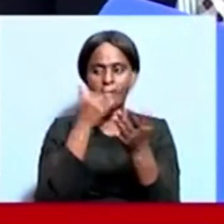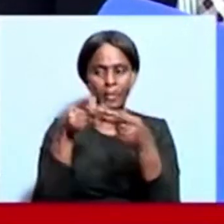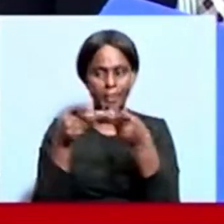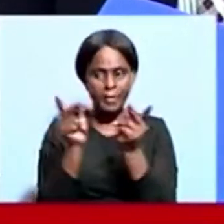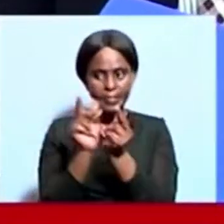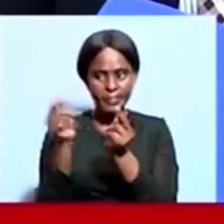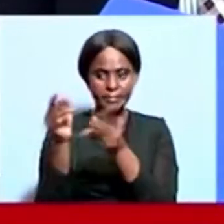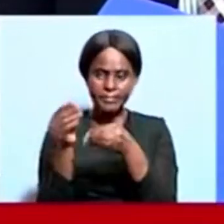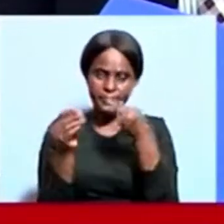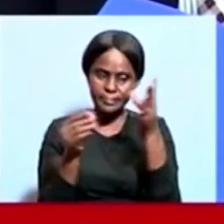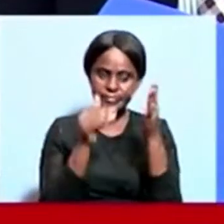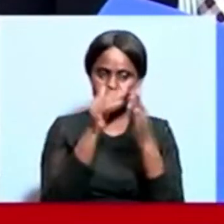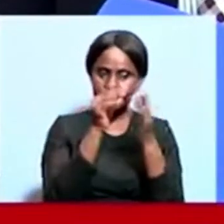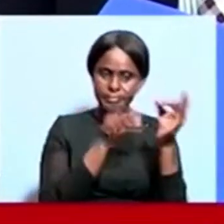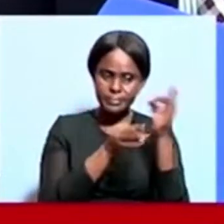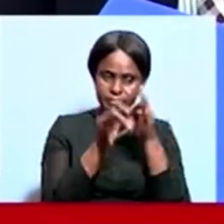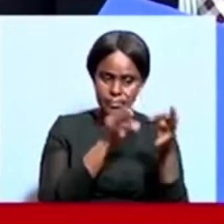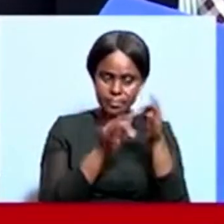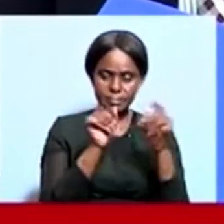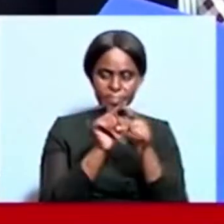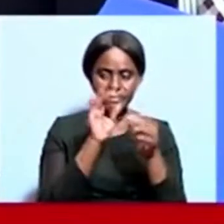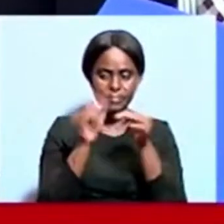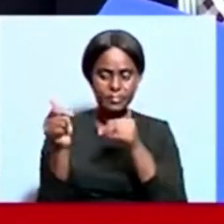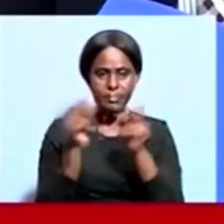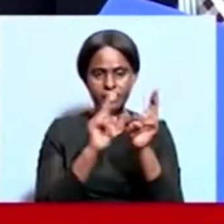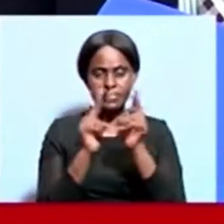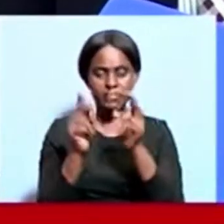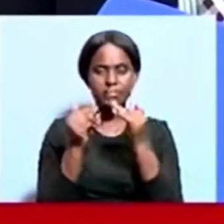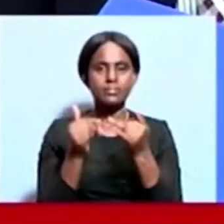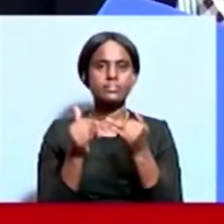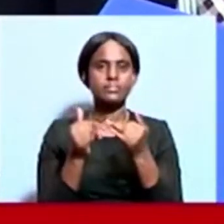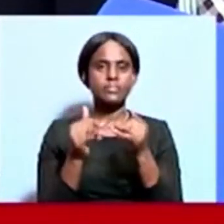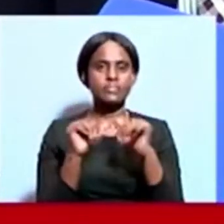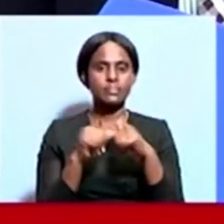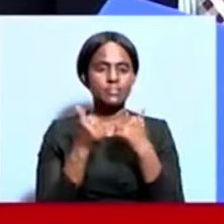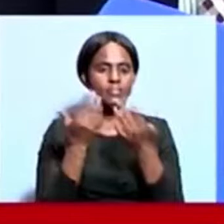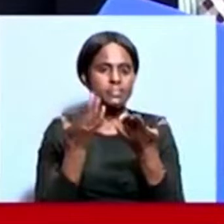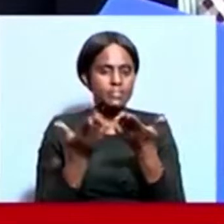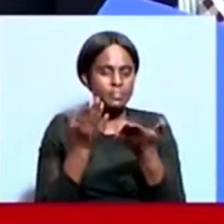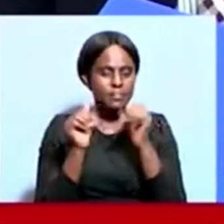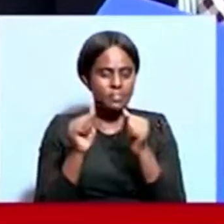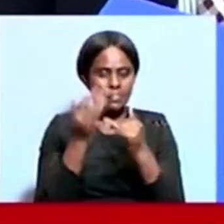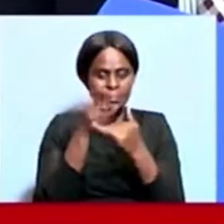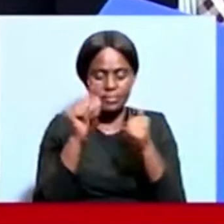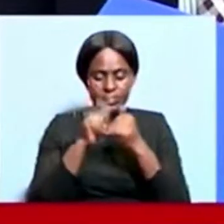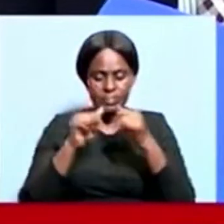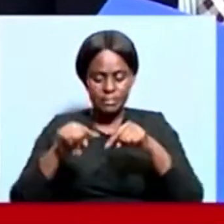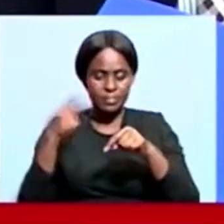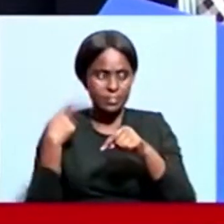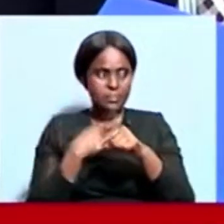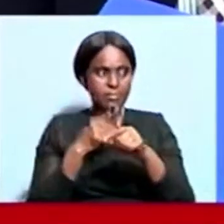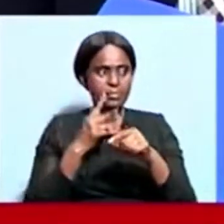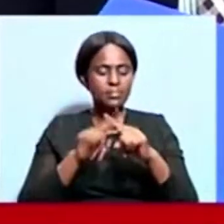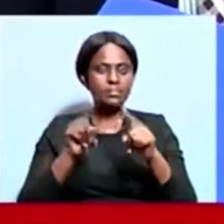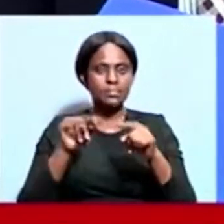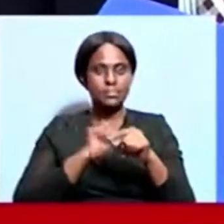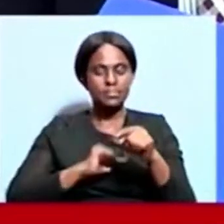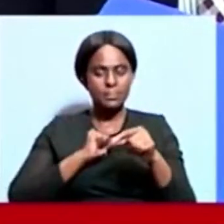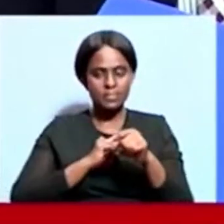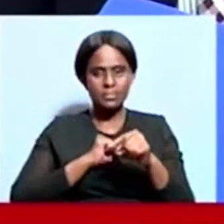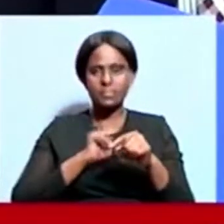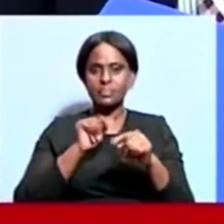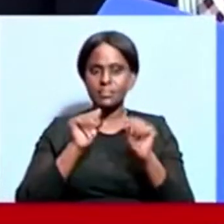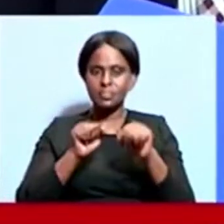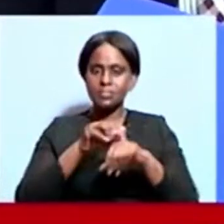to give the guidance. And we thought if they had responded by now, we'd probably be able to share it with this house. But sincerely, Chair, we thought we could be